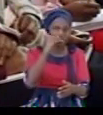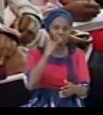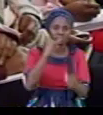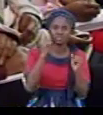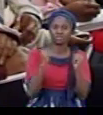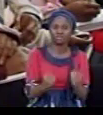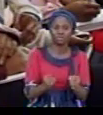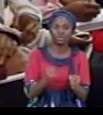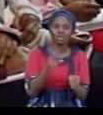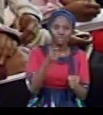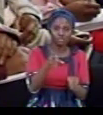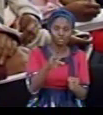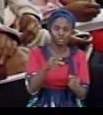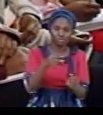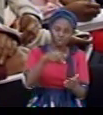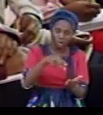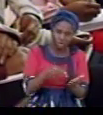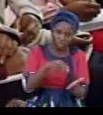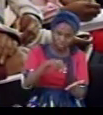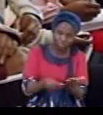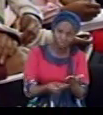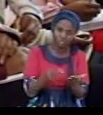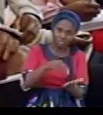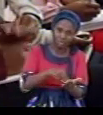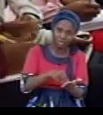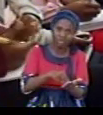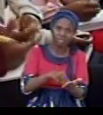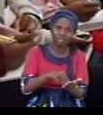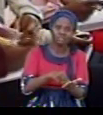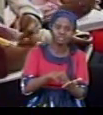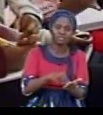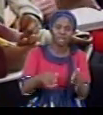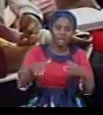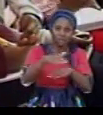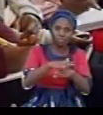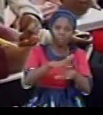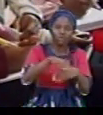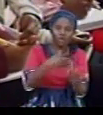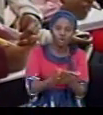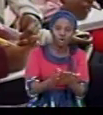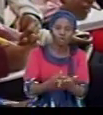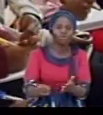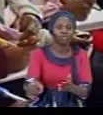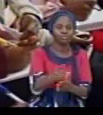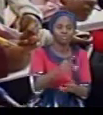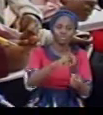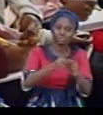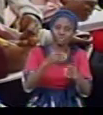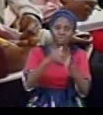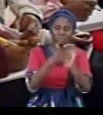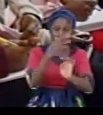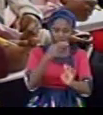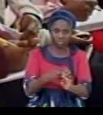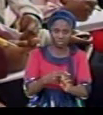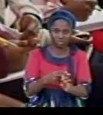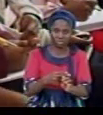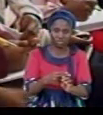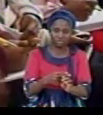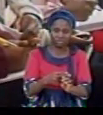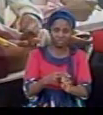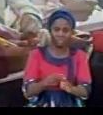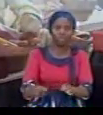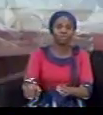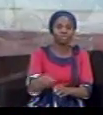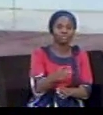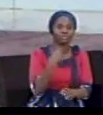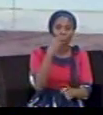rise above all those problems in Jesus' name. Those who are crushed by the